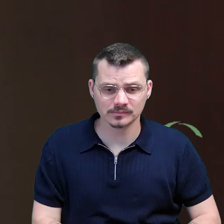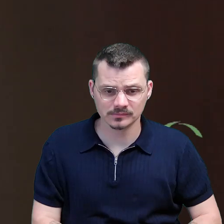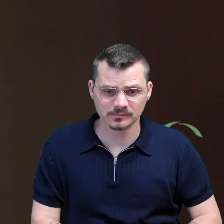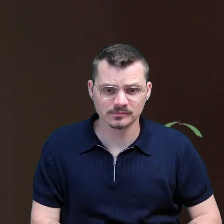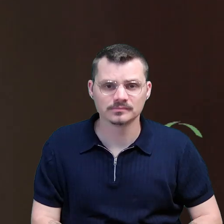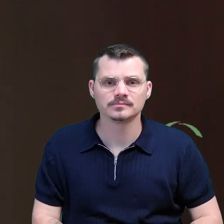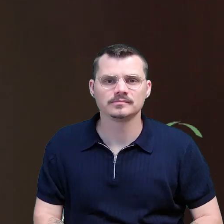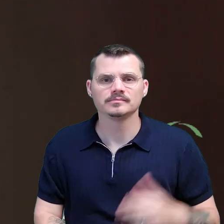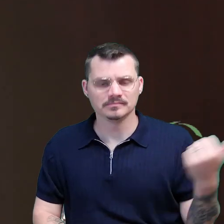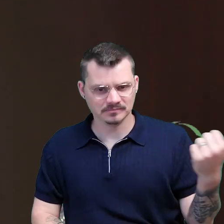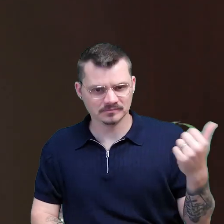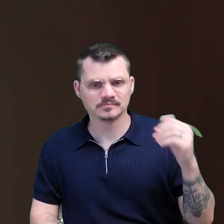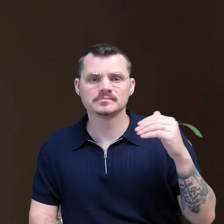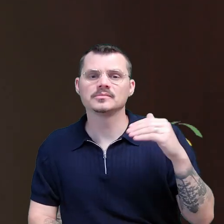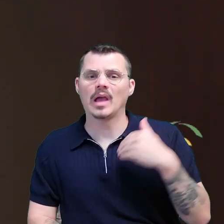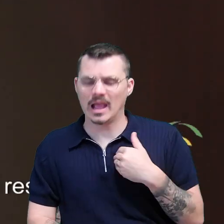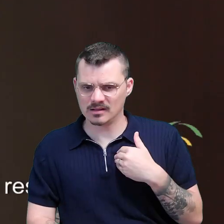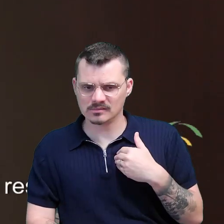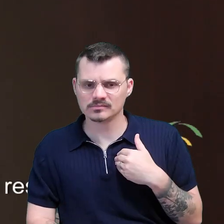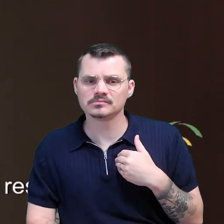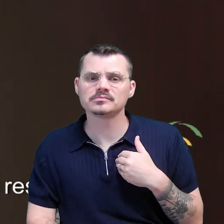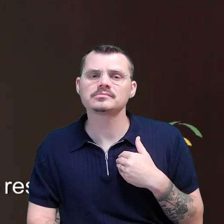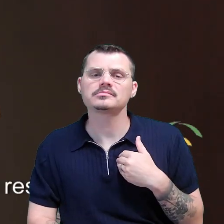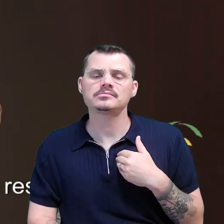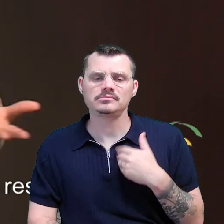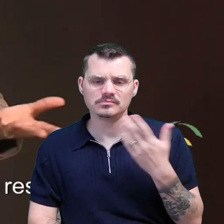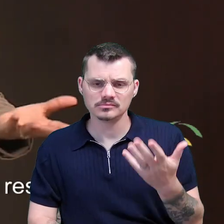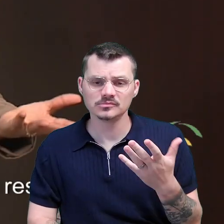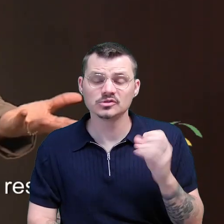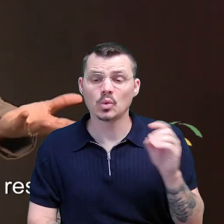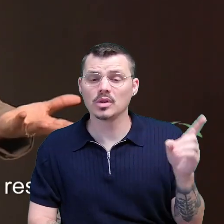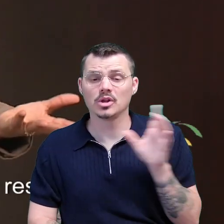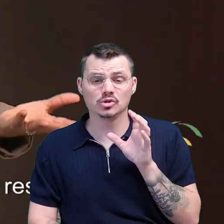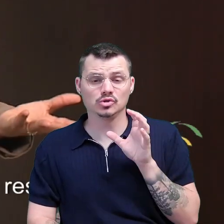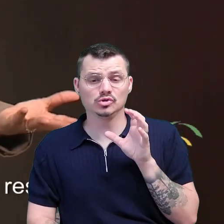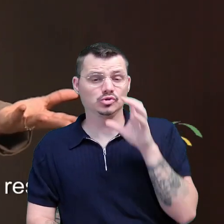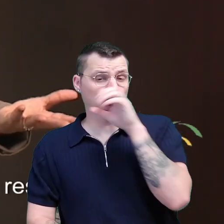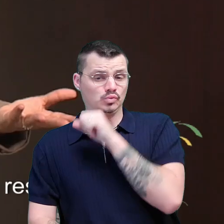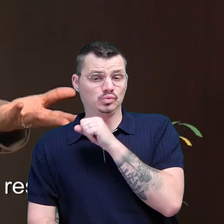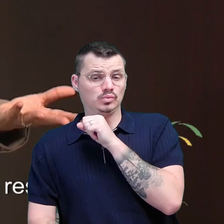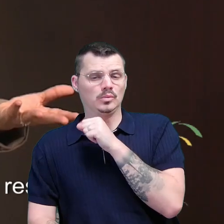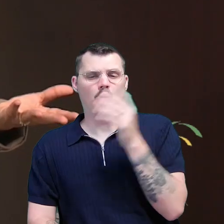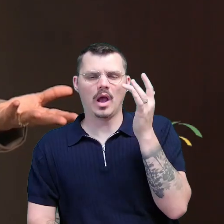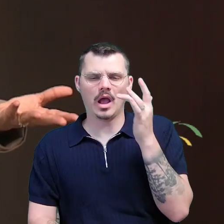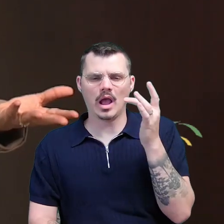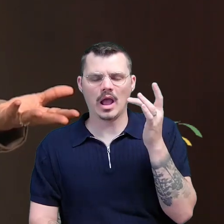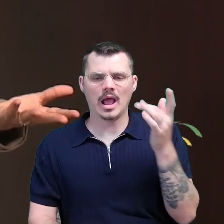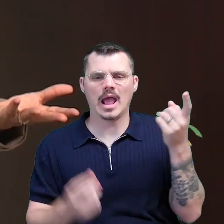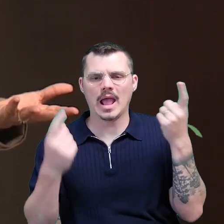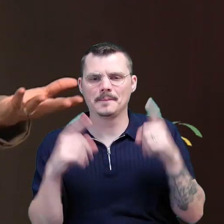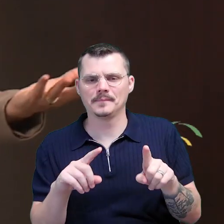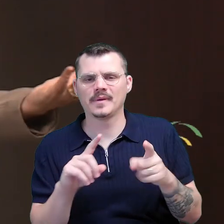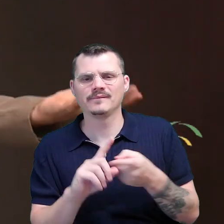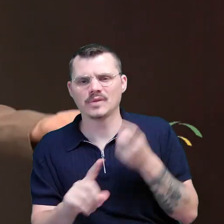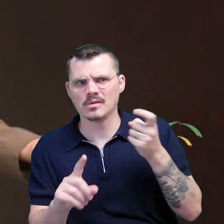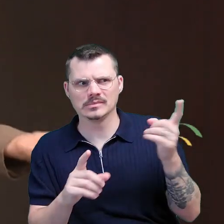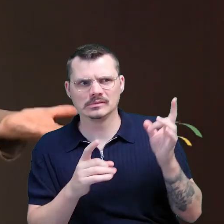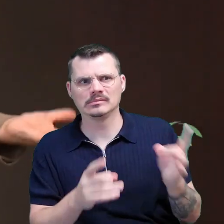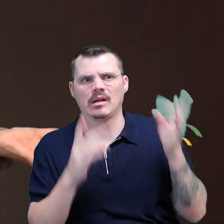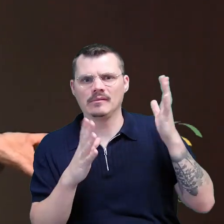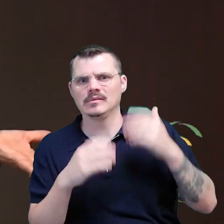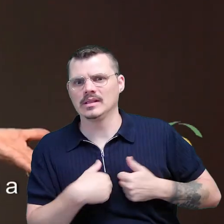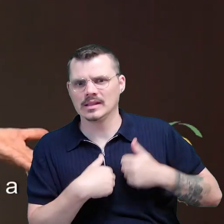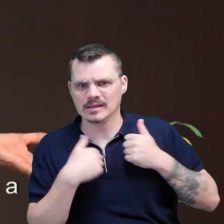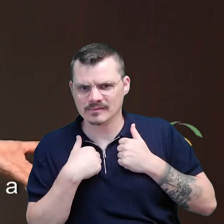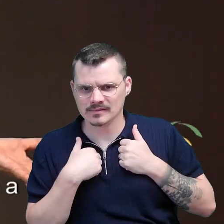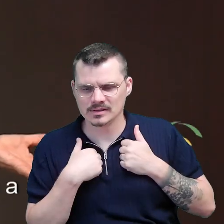And he had them, and it was assumed that this happened as a result of the awful place he